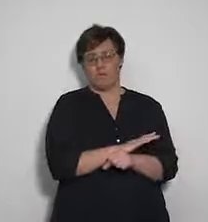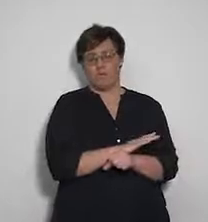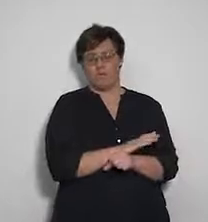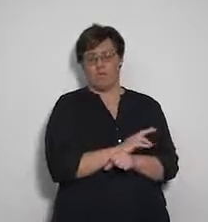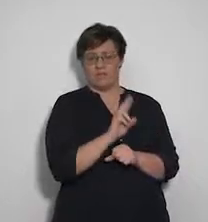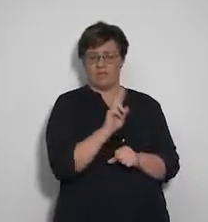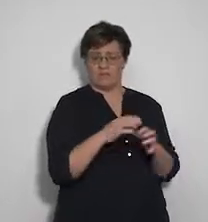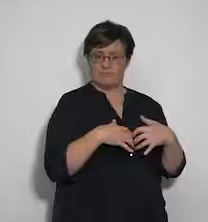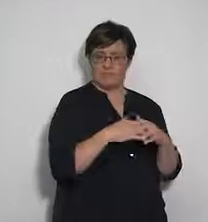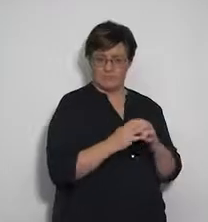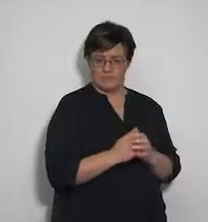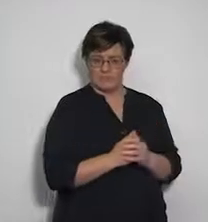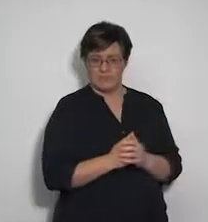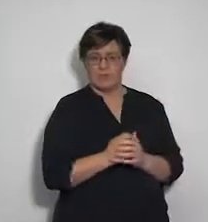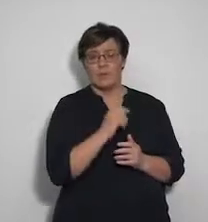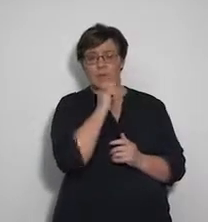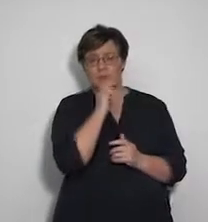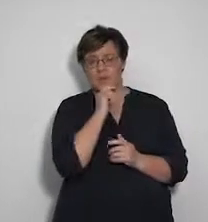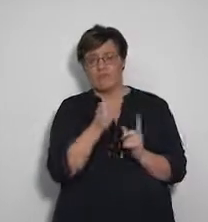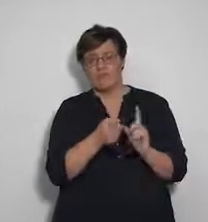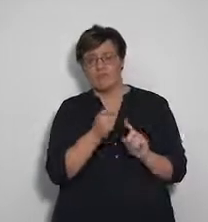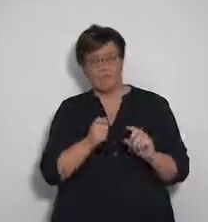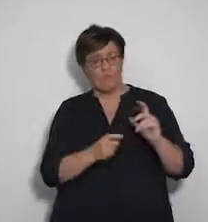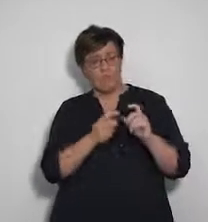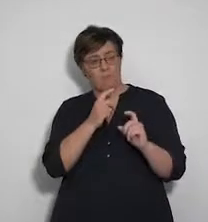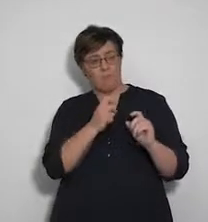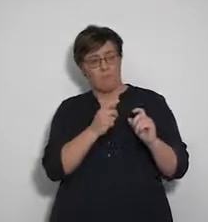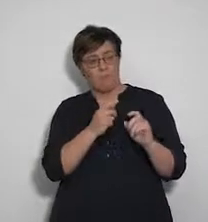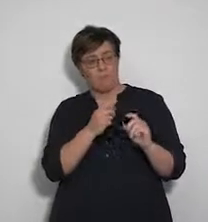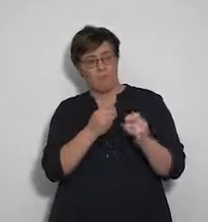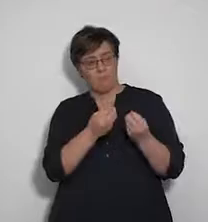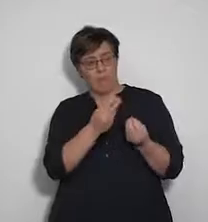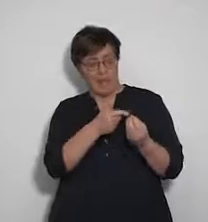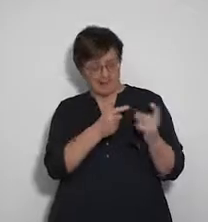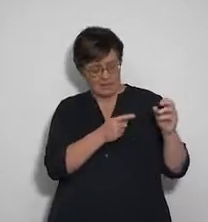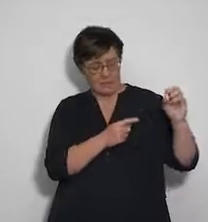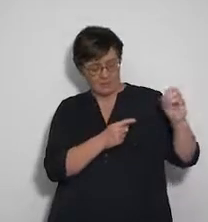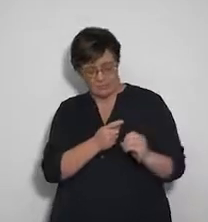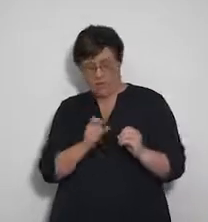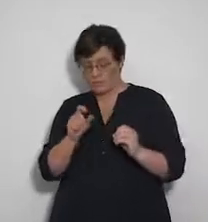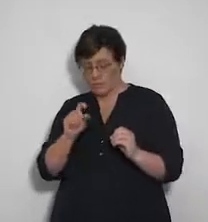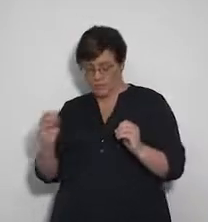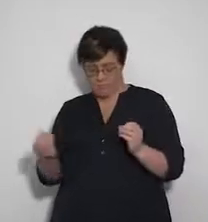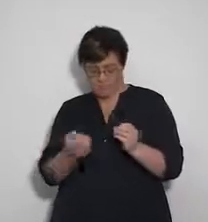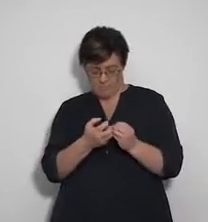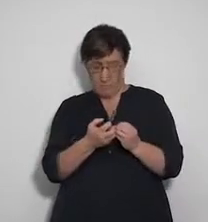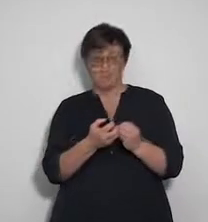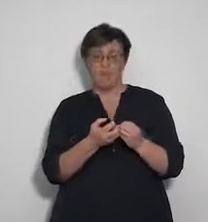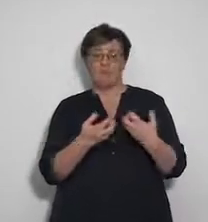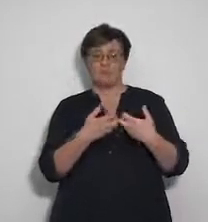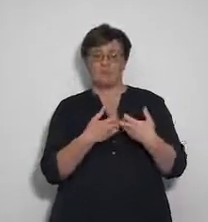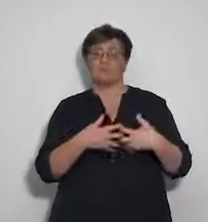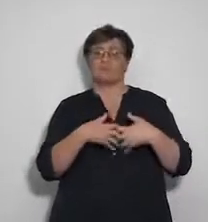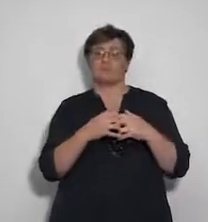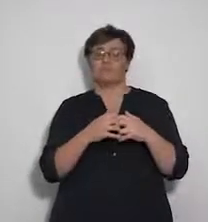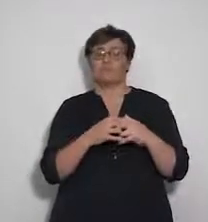chromosomes. Remember that full set refers to a set coming from the egg and a set coming from the sperm, and that collectively gives